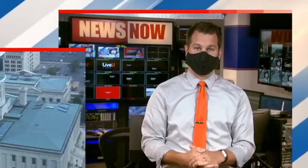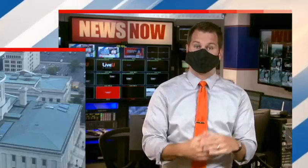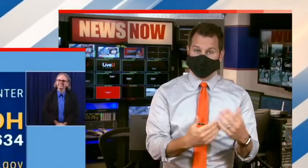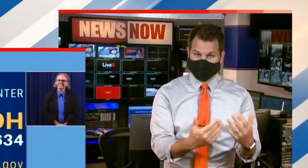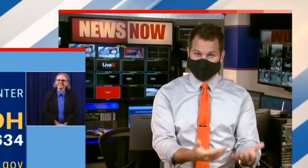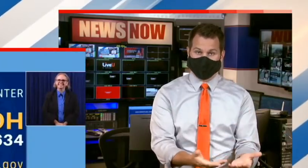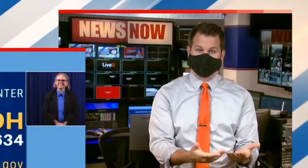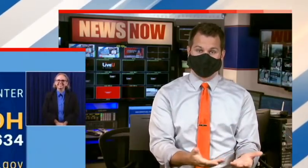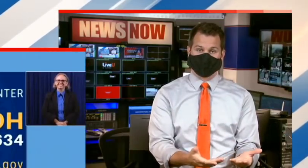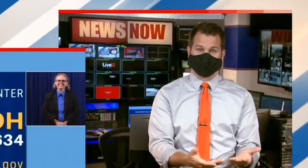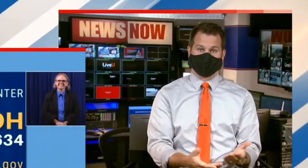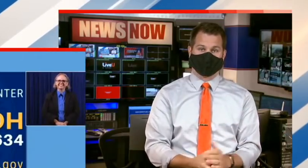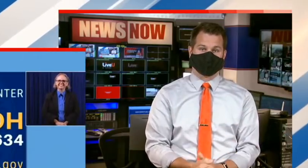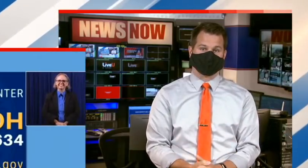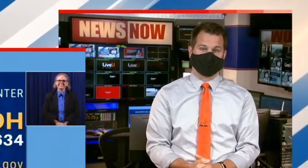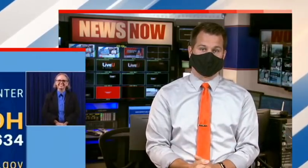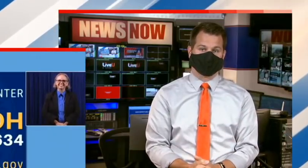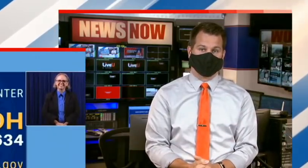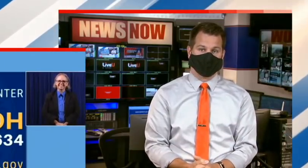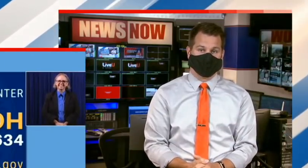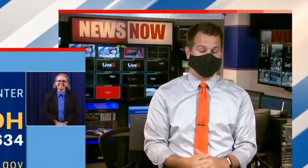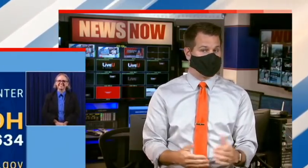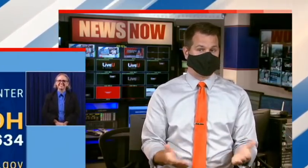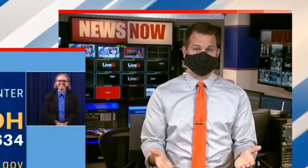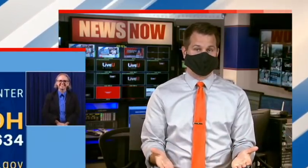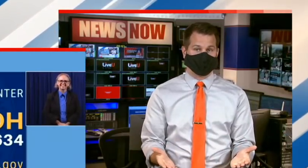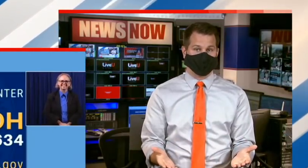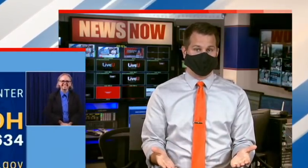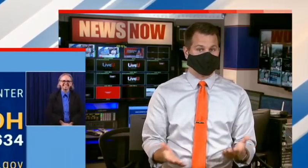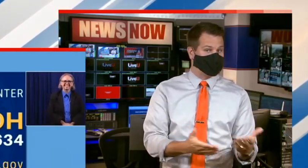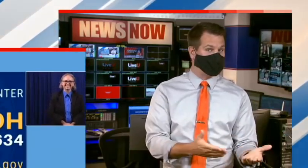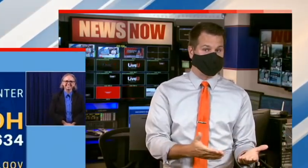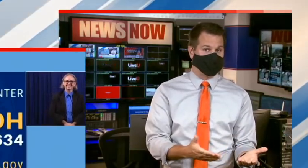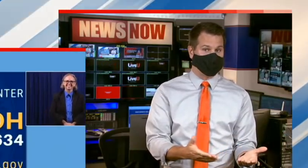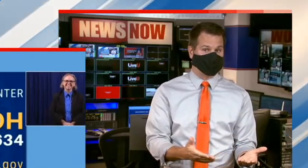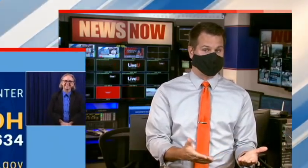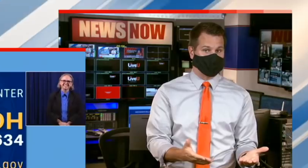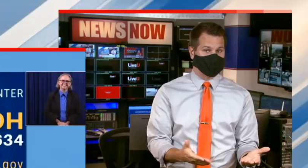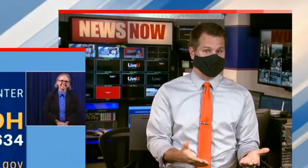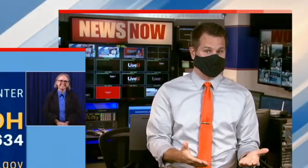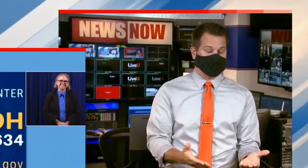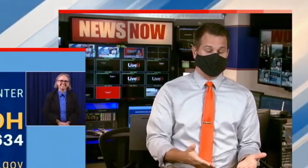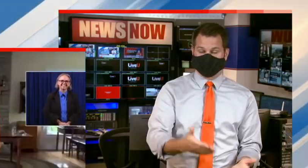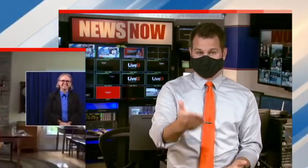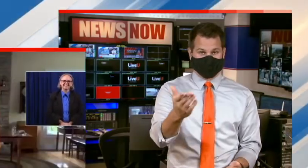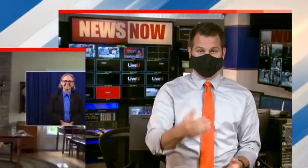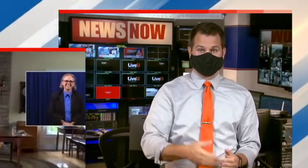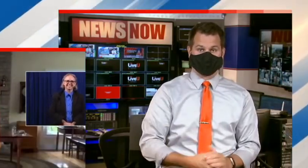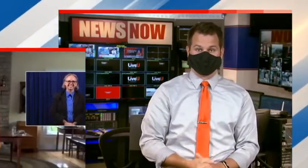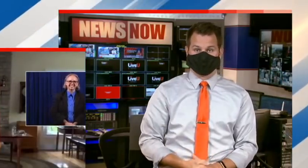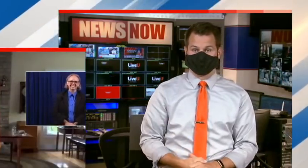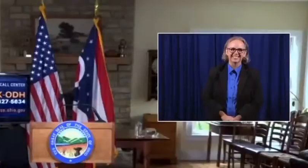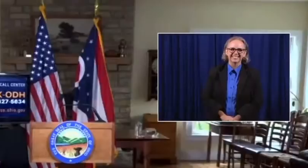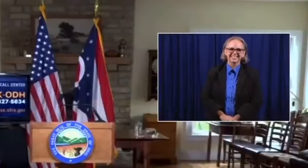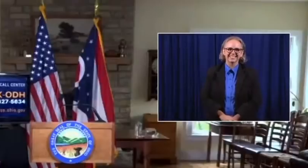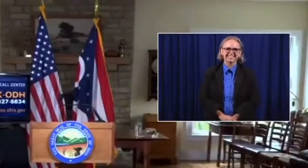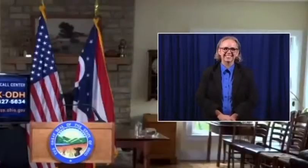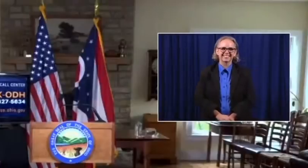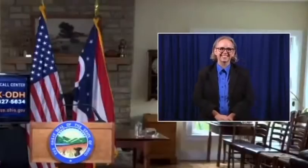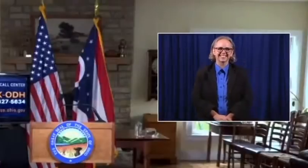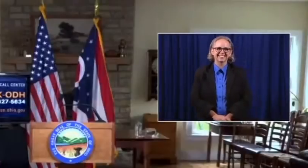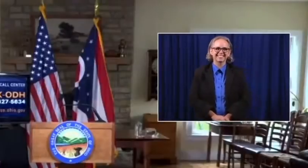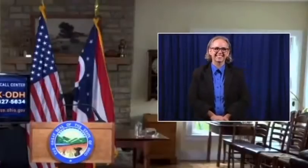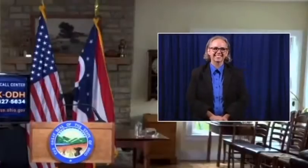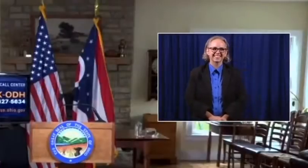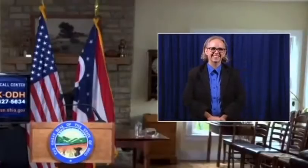go down. They are in Franklin County as of now, so hopefully we stay that way. Hard to know if we'll go up to red, but we certainly don't want to. We're looking